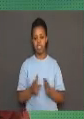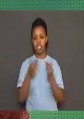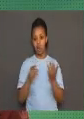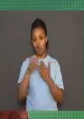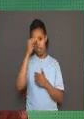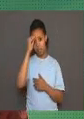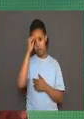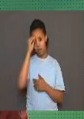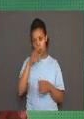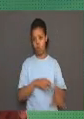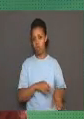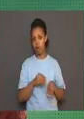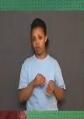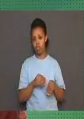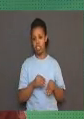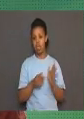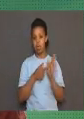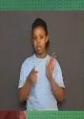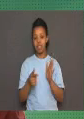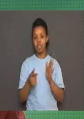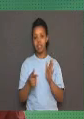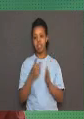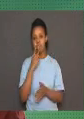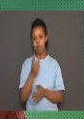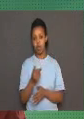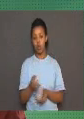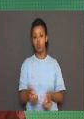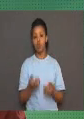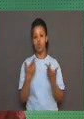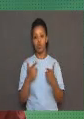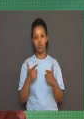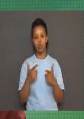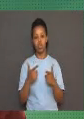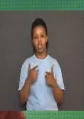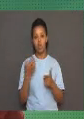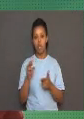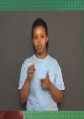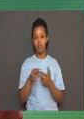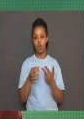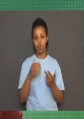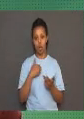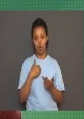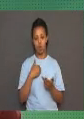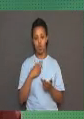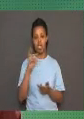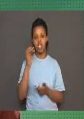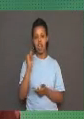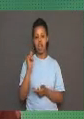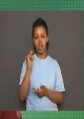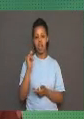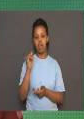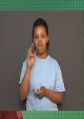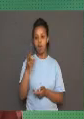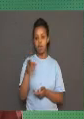As we have learned, there are clearly more possibilities when we are dealing with